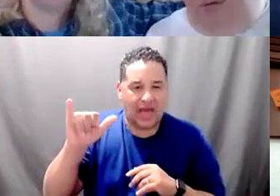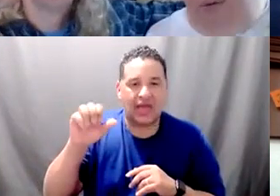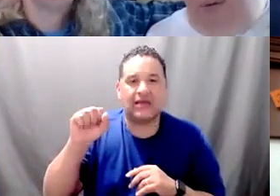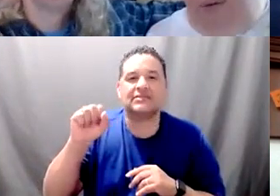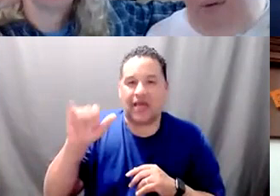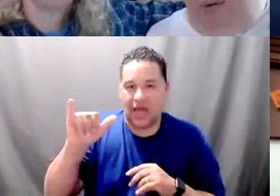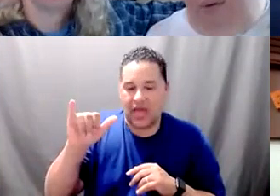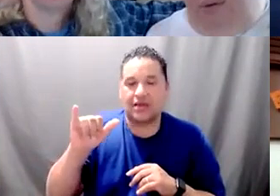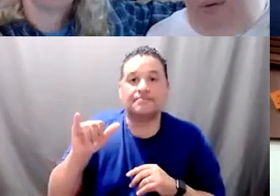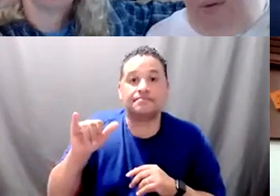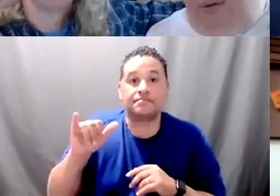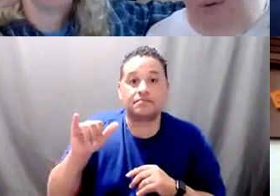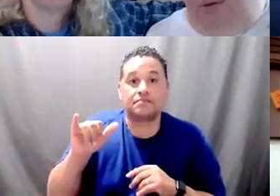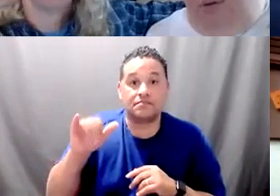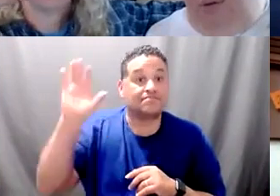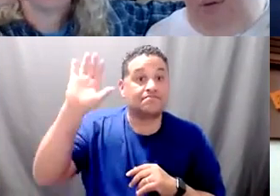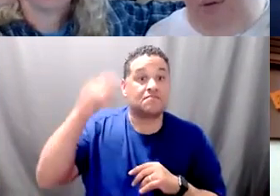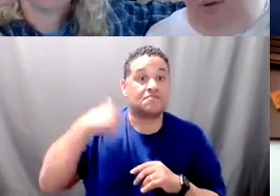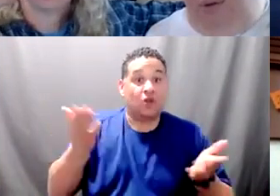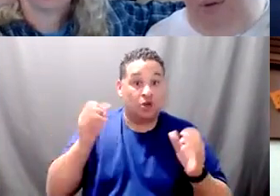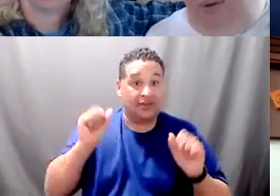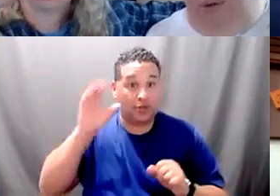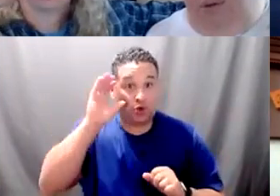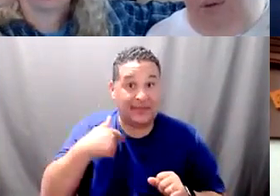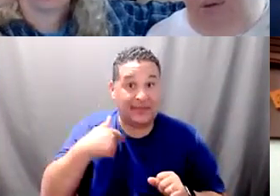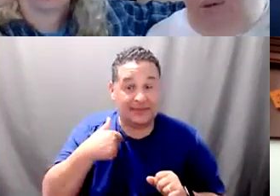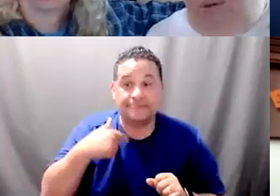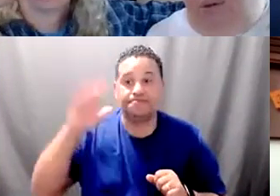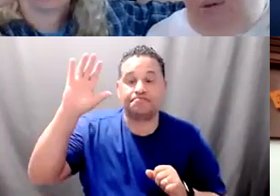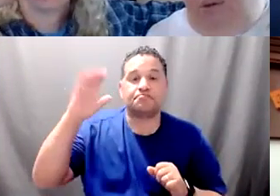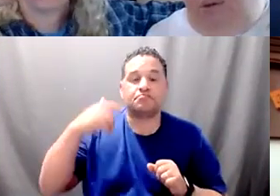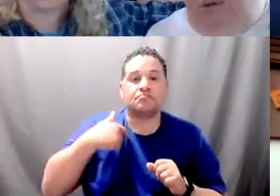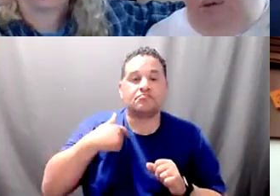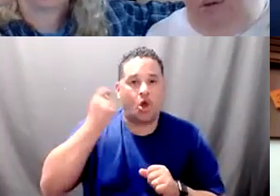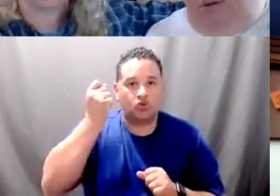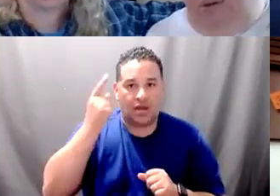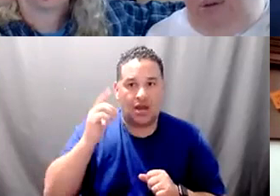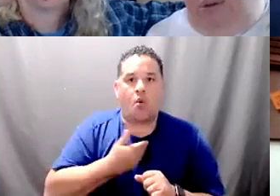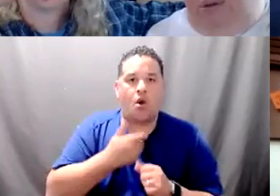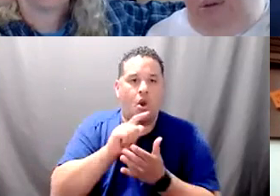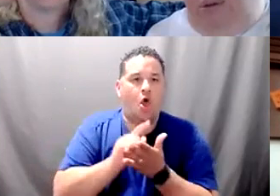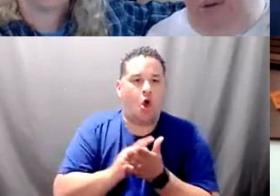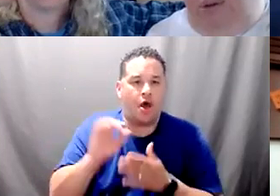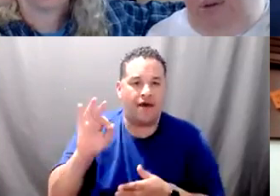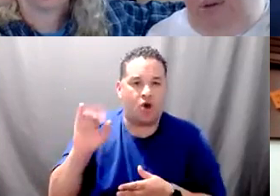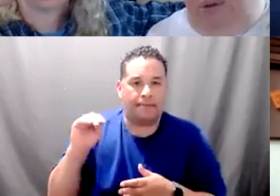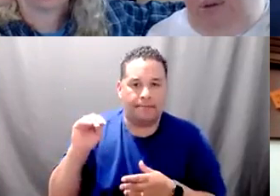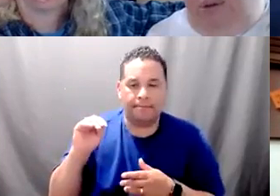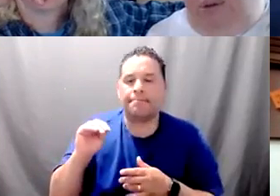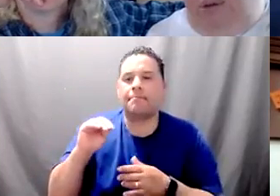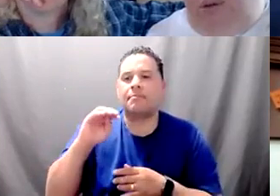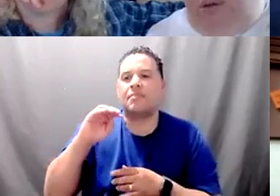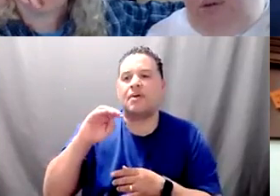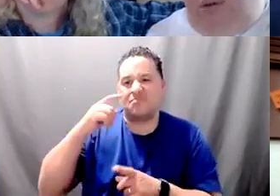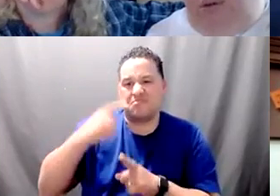Hi, yeah, can you guys hear me? Yes, sir. So I understand our law firm, along with other disability